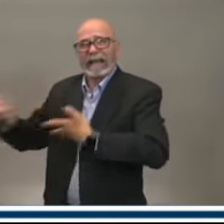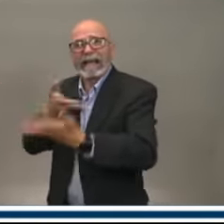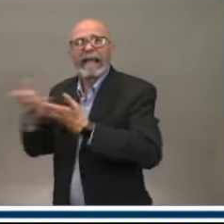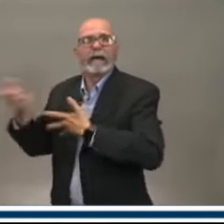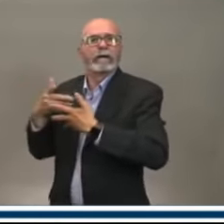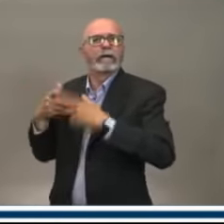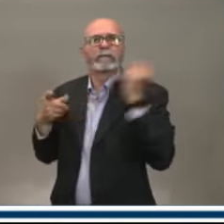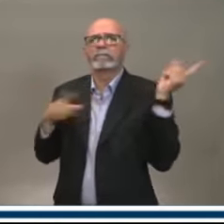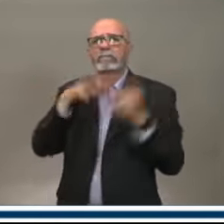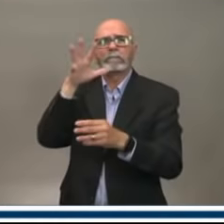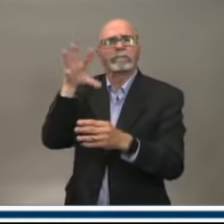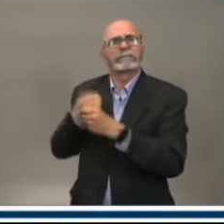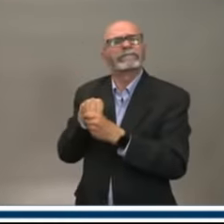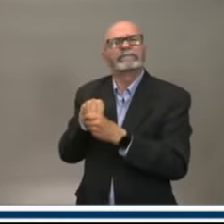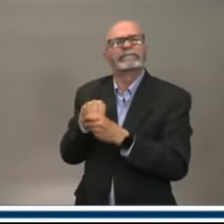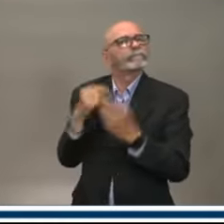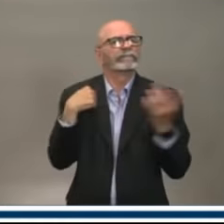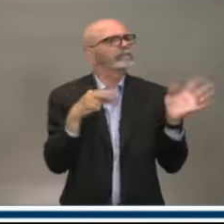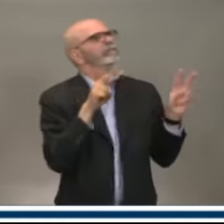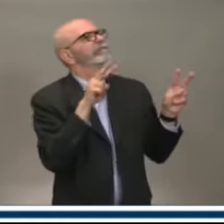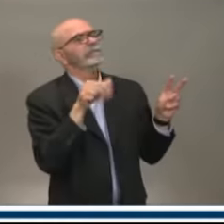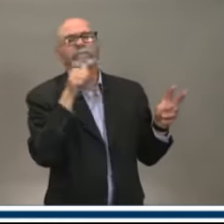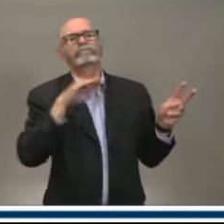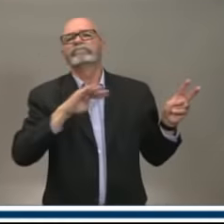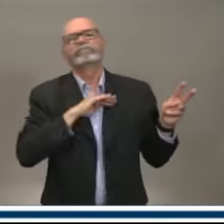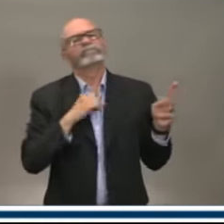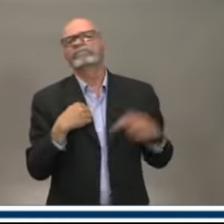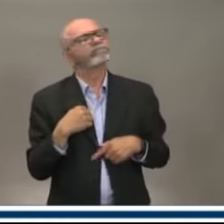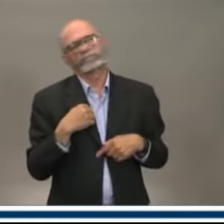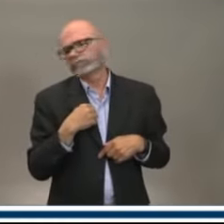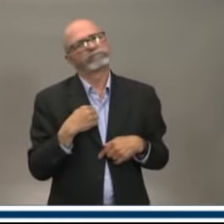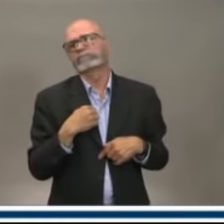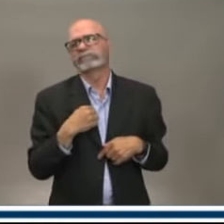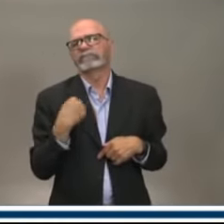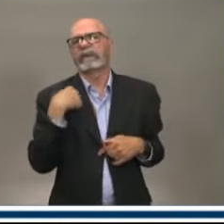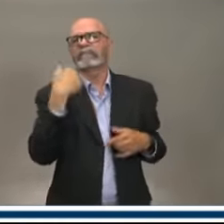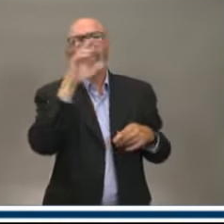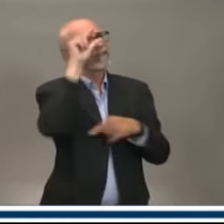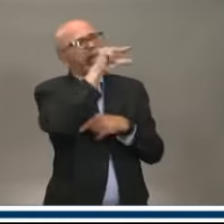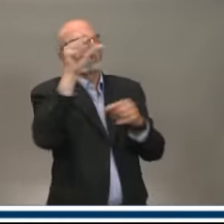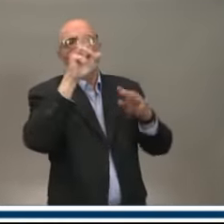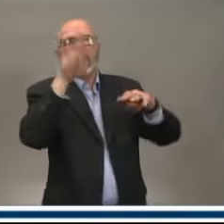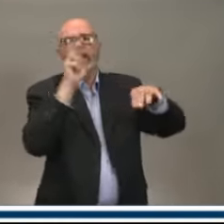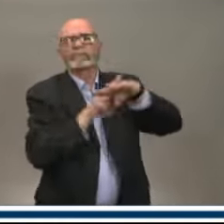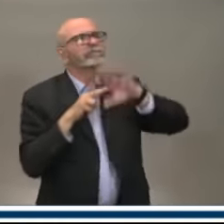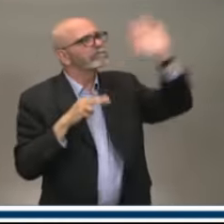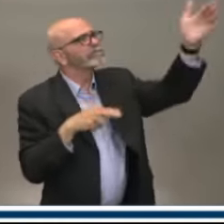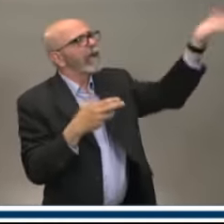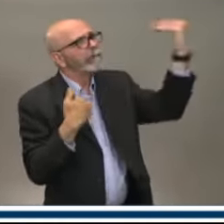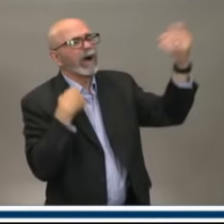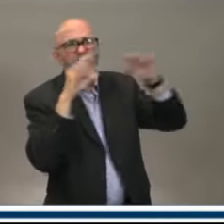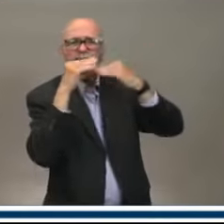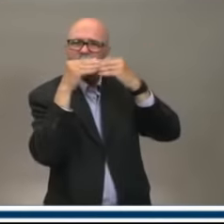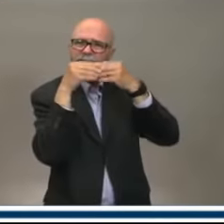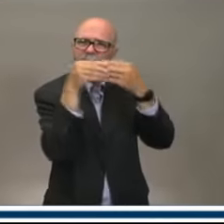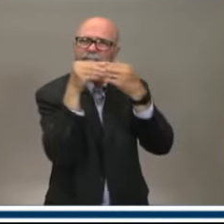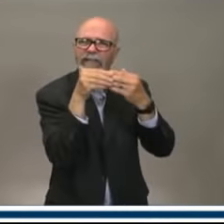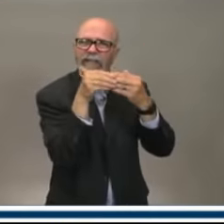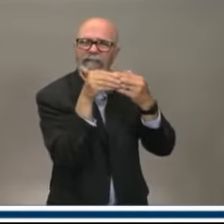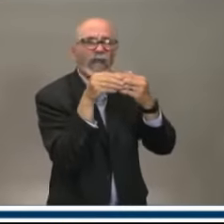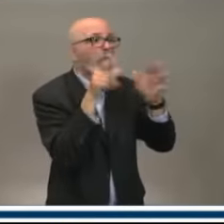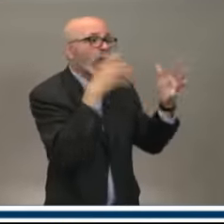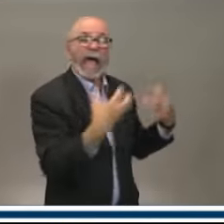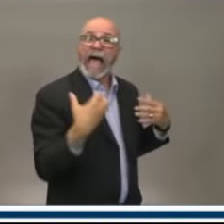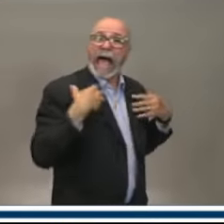was unacceptable for me. We wanted flexibility from the national government to ensure that our frontline healthcare workers